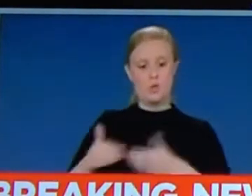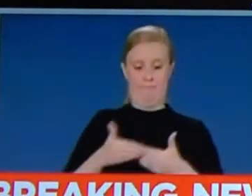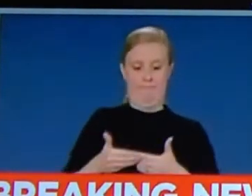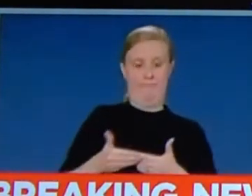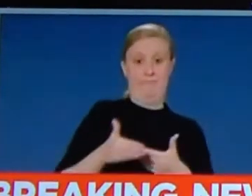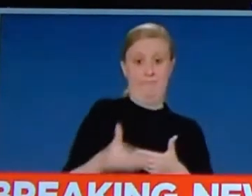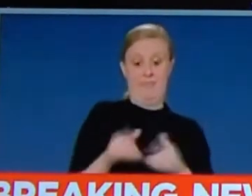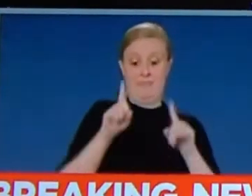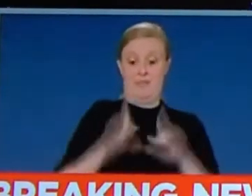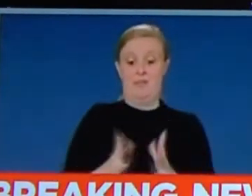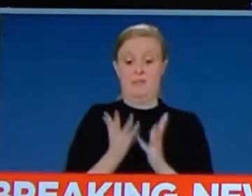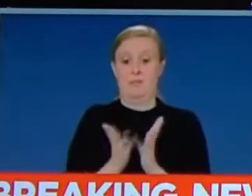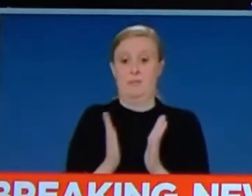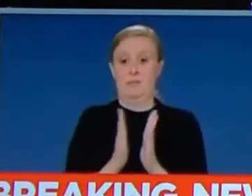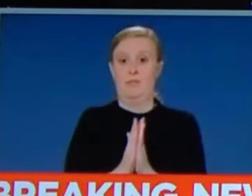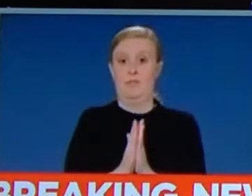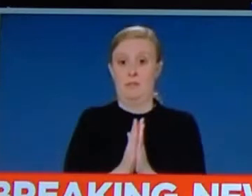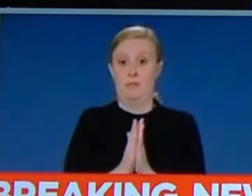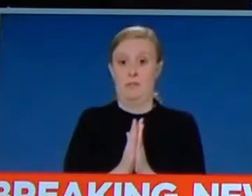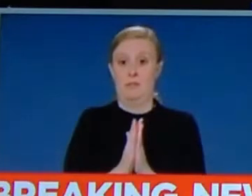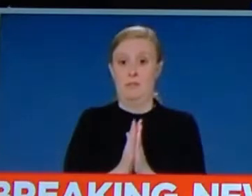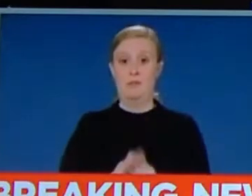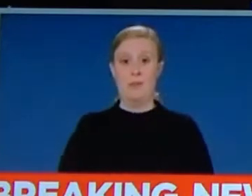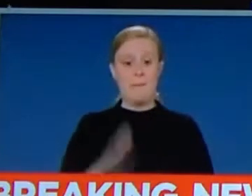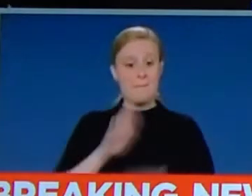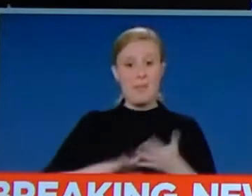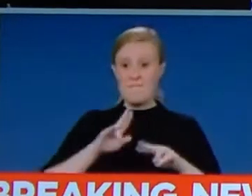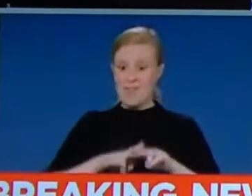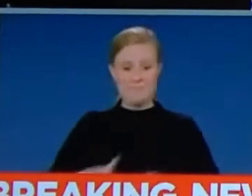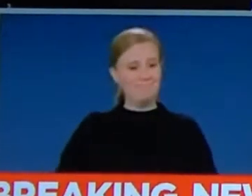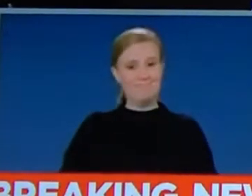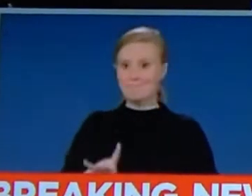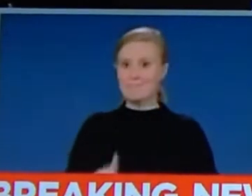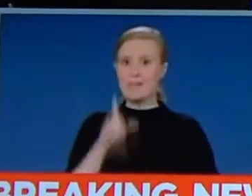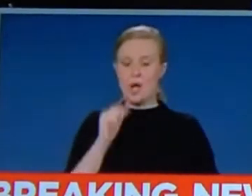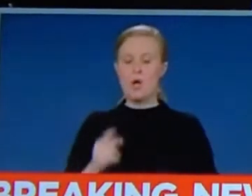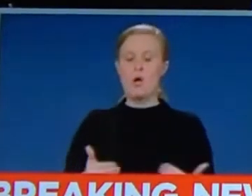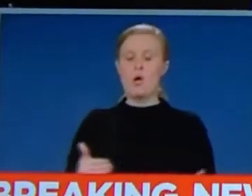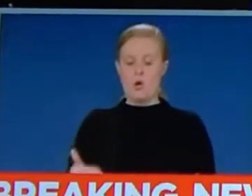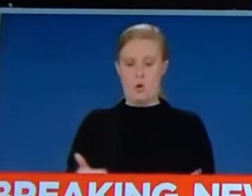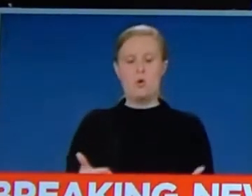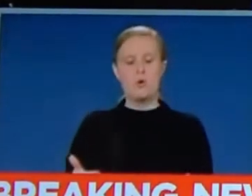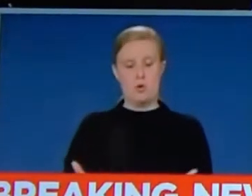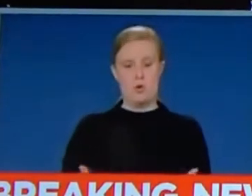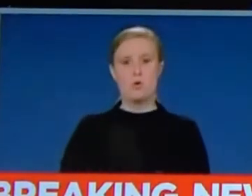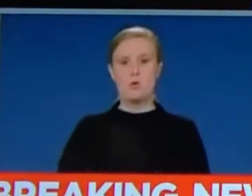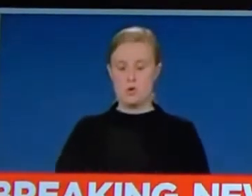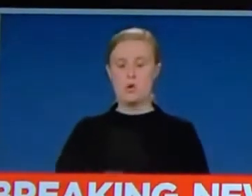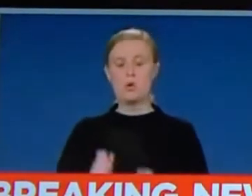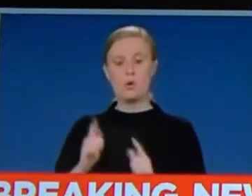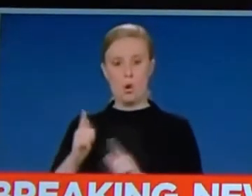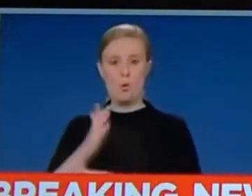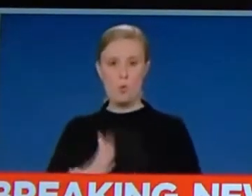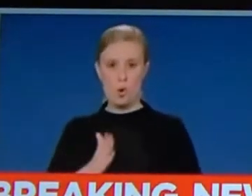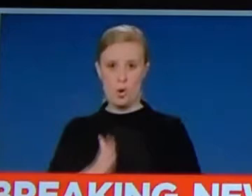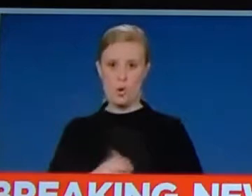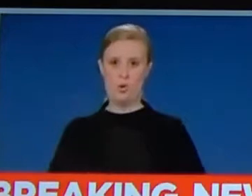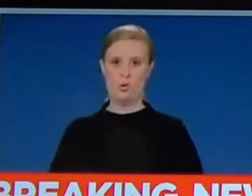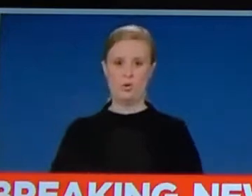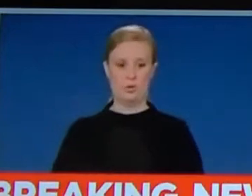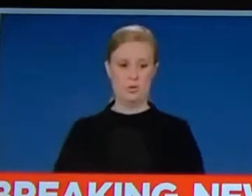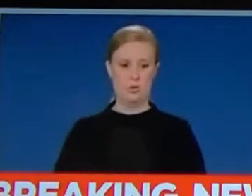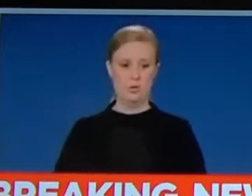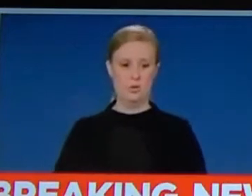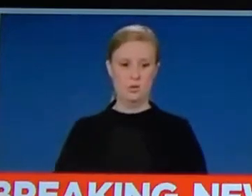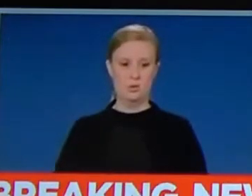provide that relief to parents. And can I say to all those parents, what we want to do by doing this